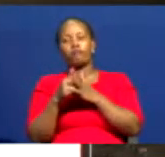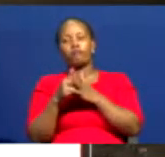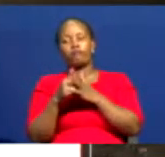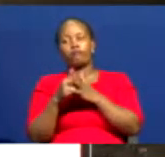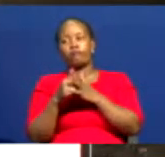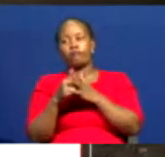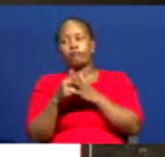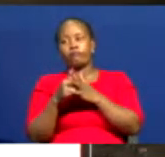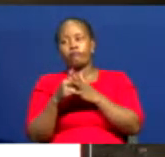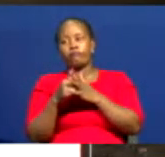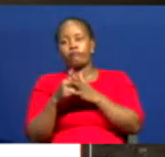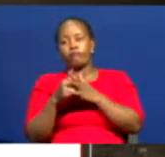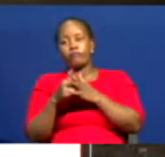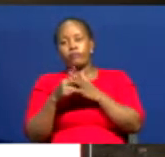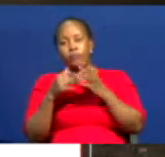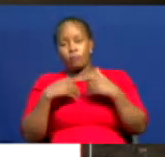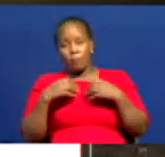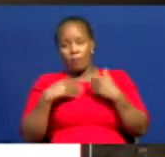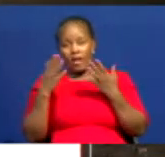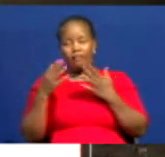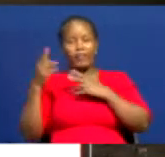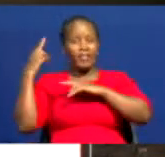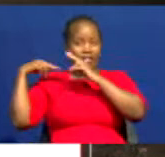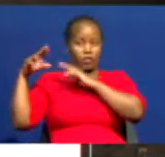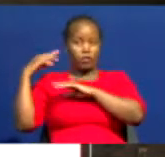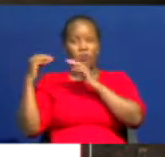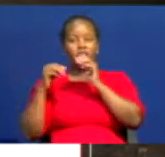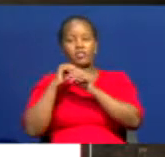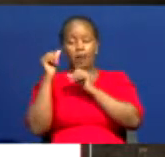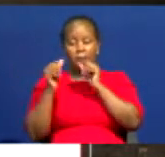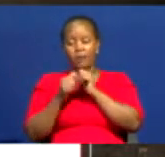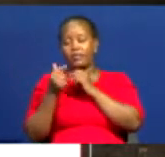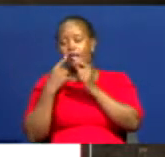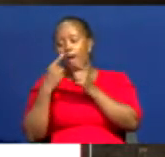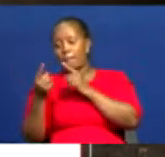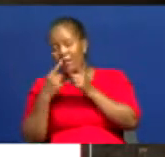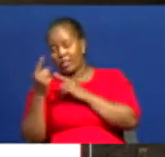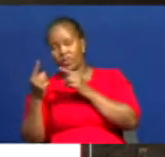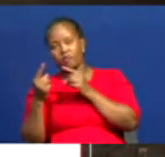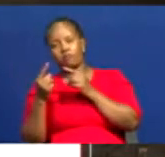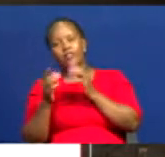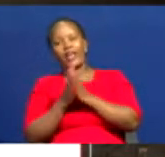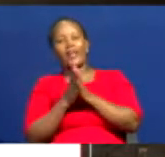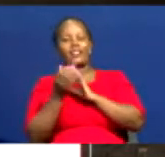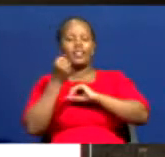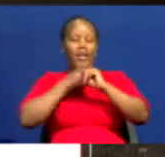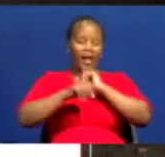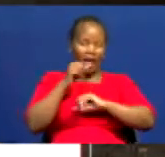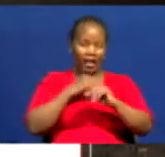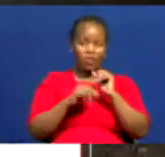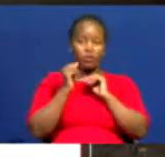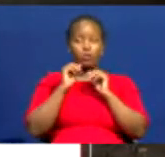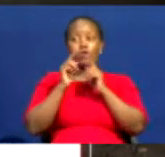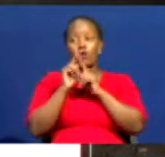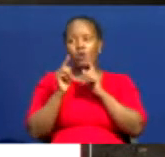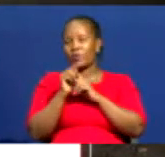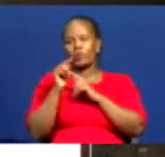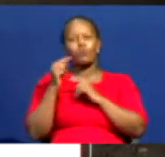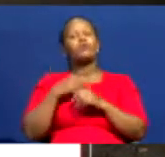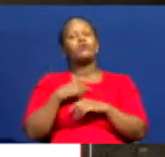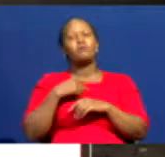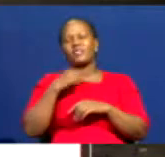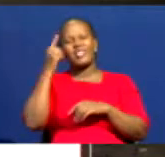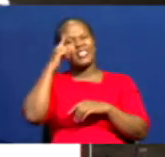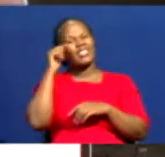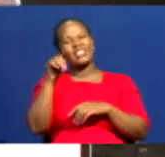He has already a previous history of mentioning and doing it. And that thing looks to me is a